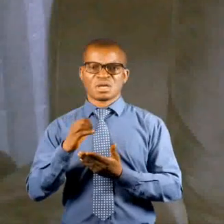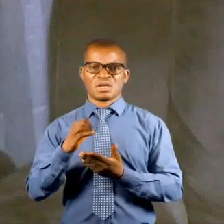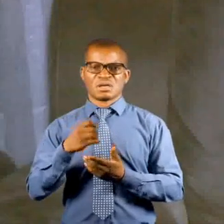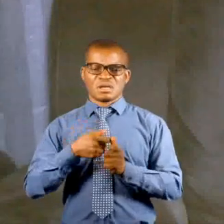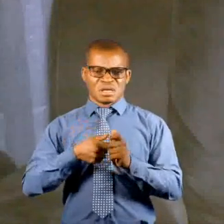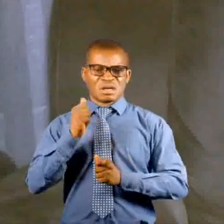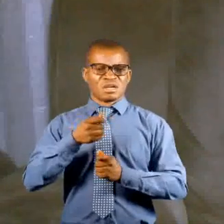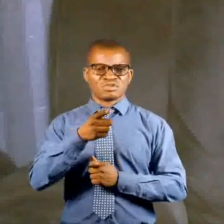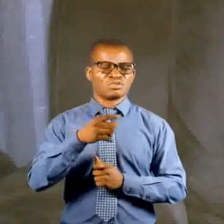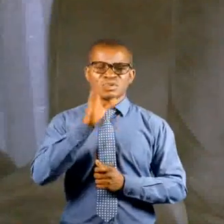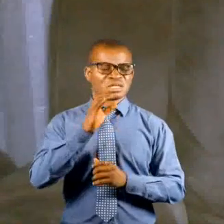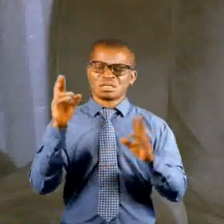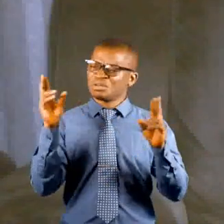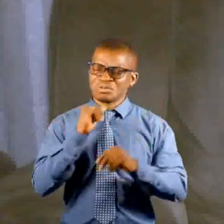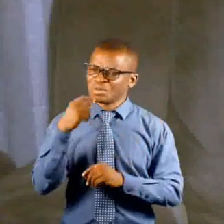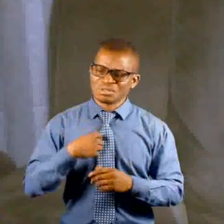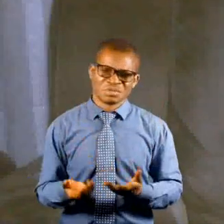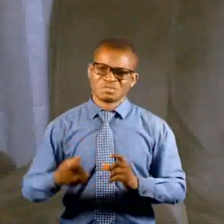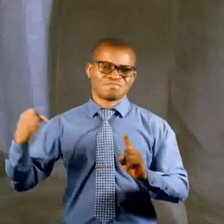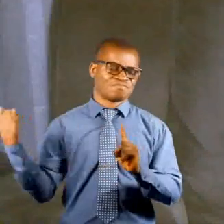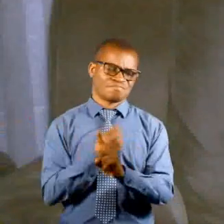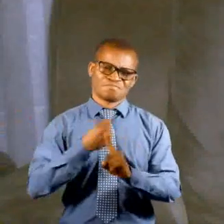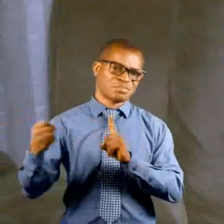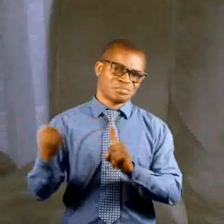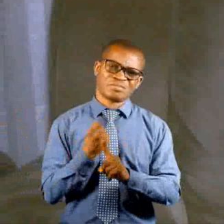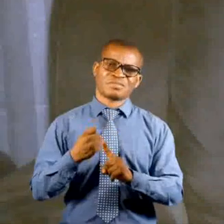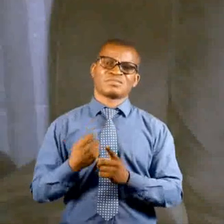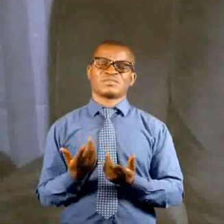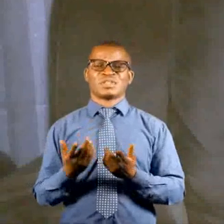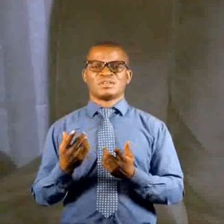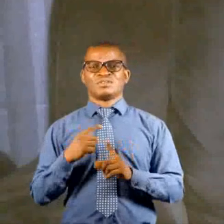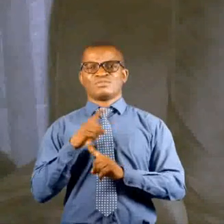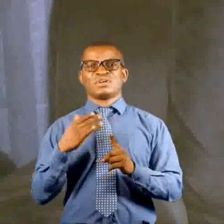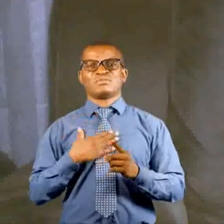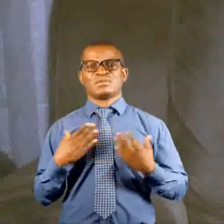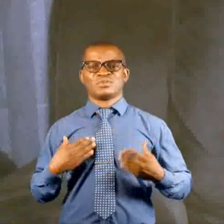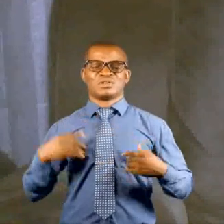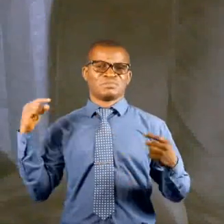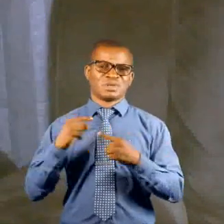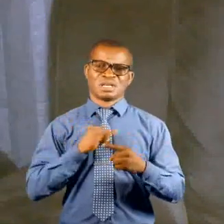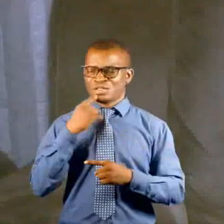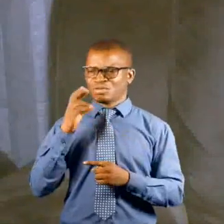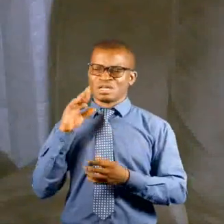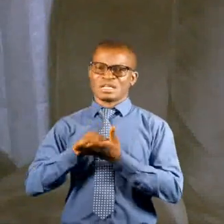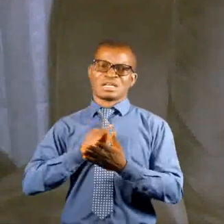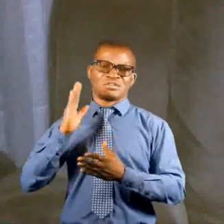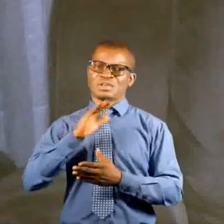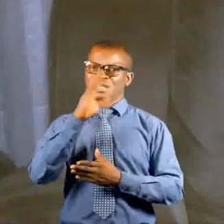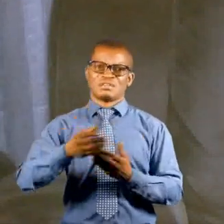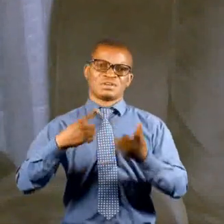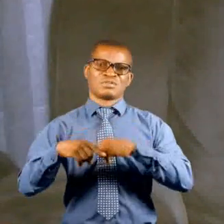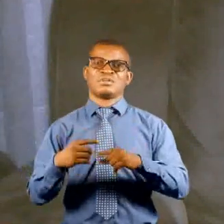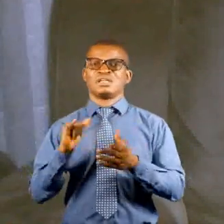pay it. She now raised me up and knocked me on the floor. All my body was paining me. That is that, so I will never come back to this house.